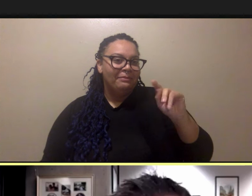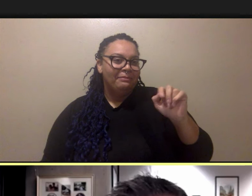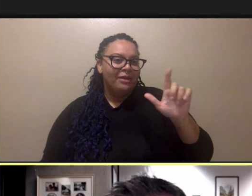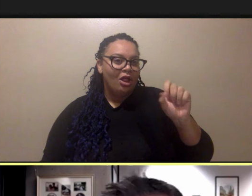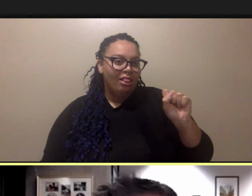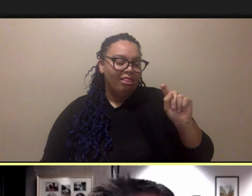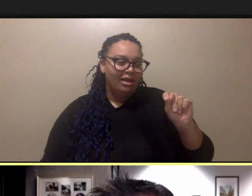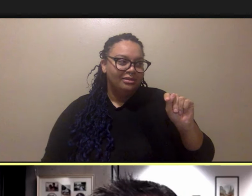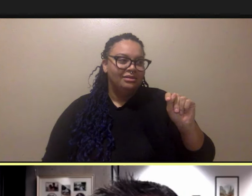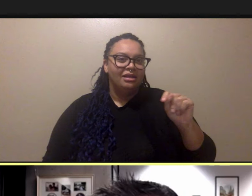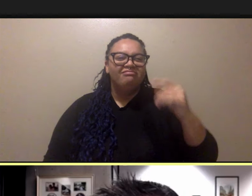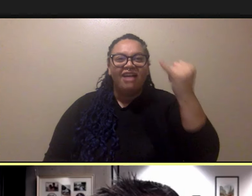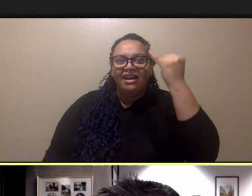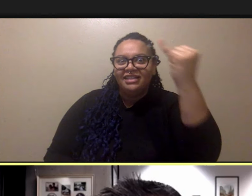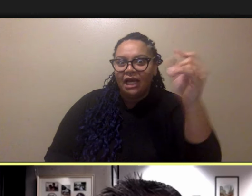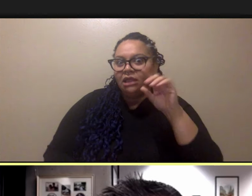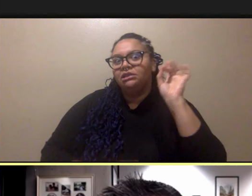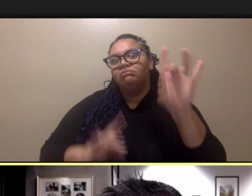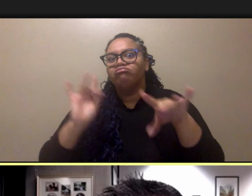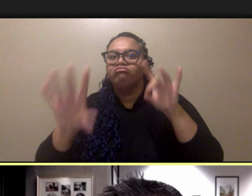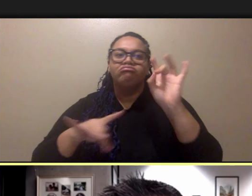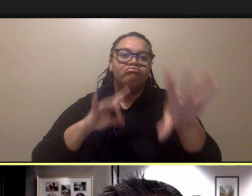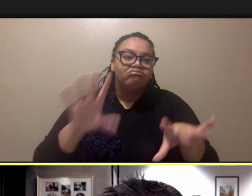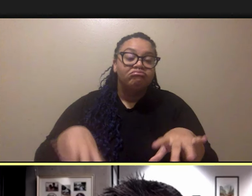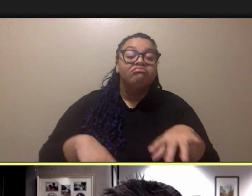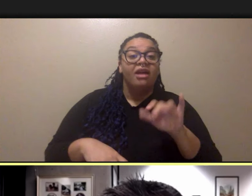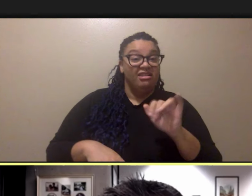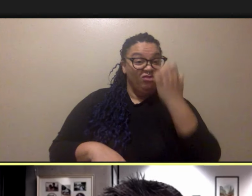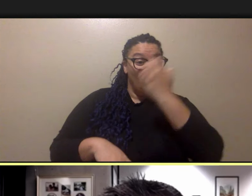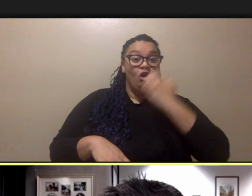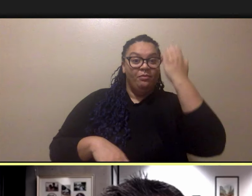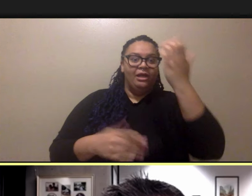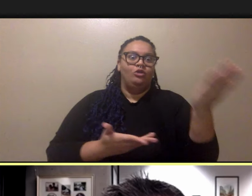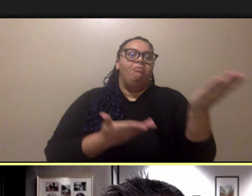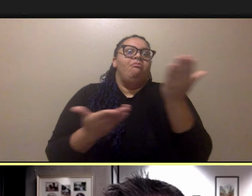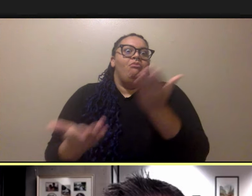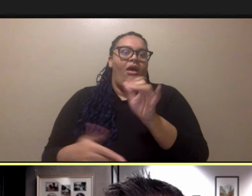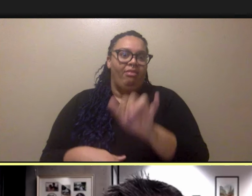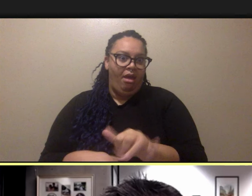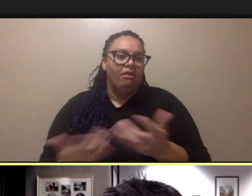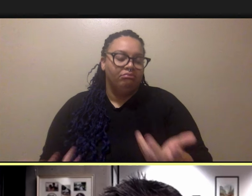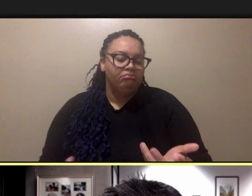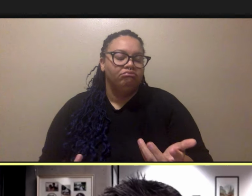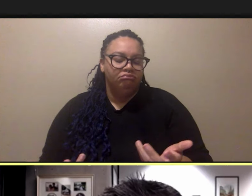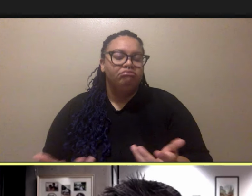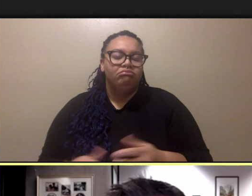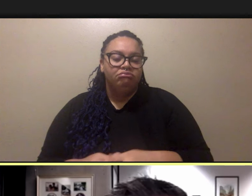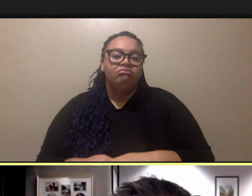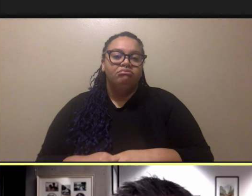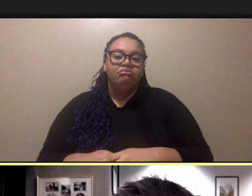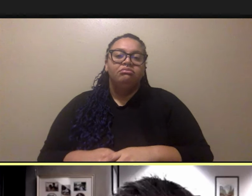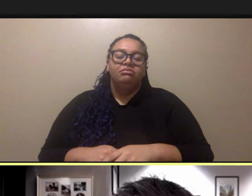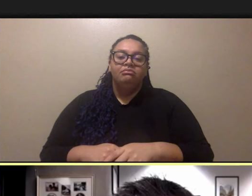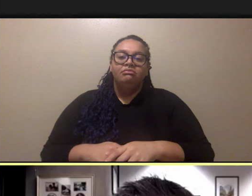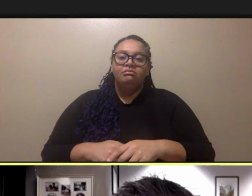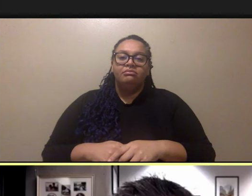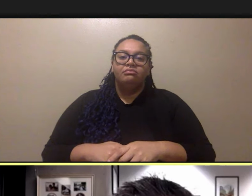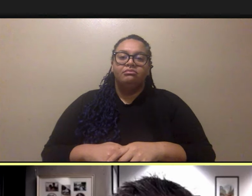input. And that was what the Europeans really brought to the table, was more of an entrepreneurial mindset to it.